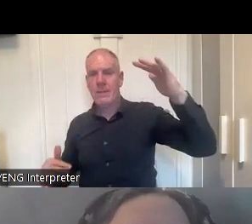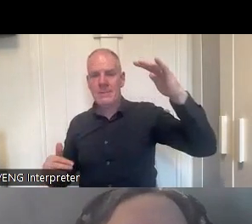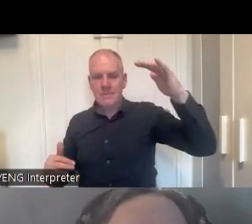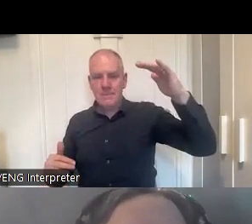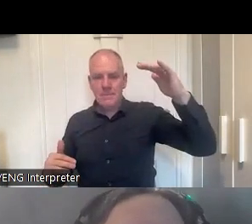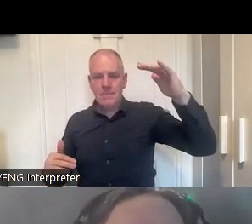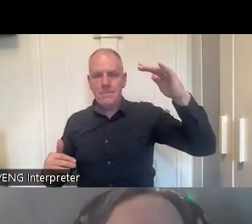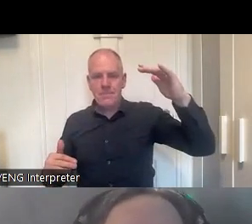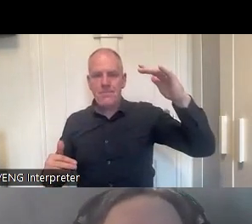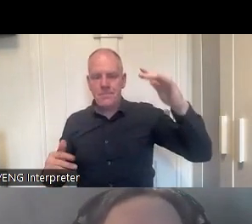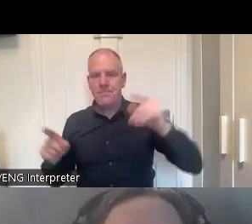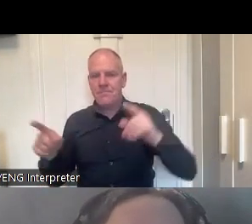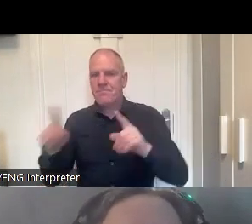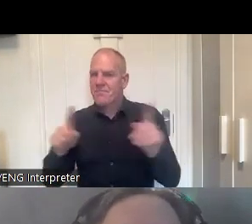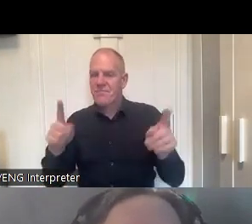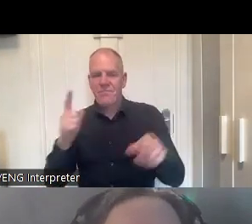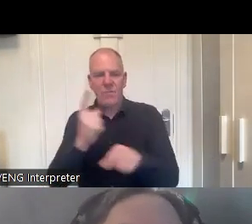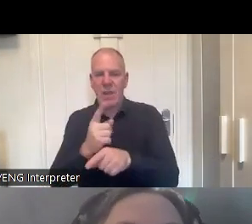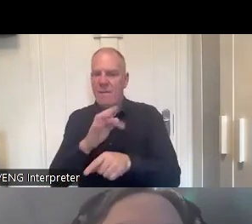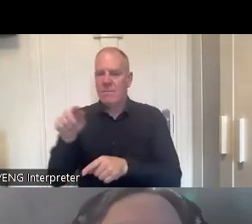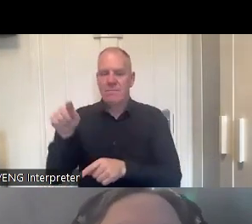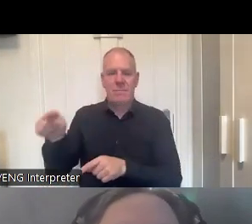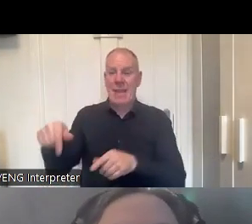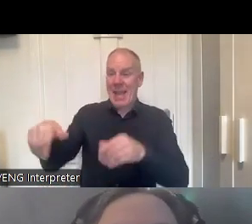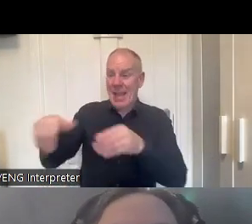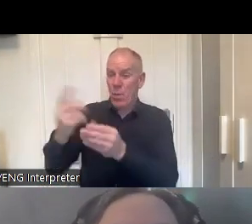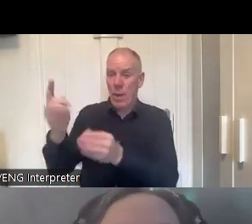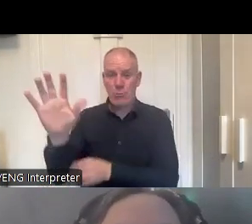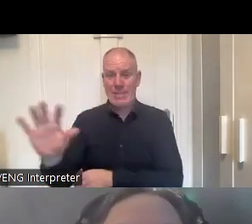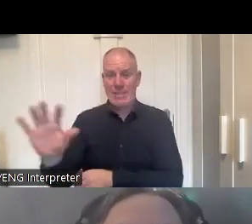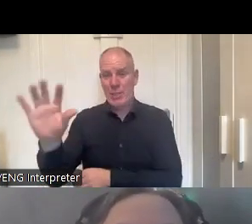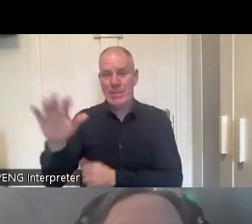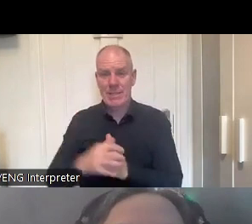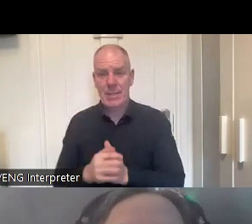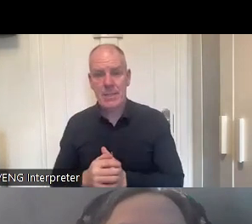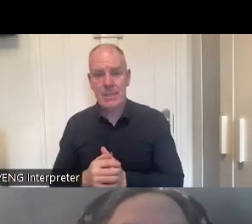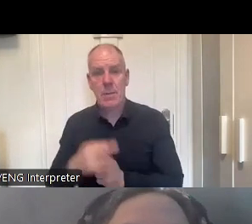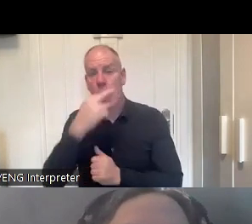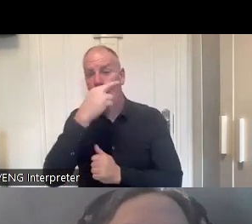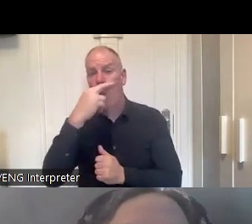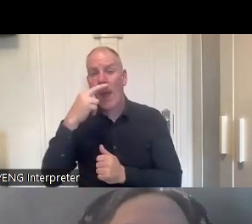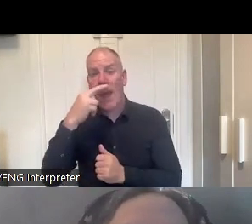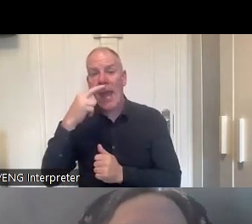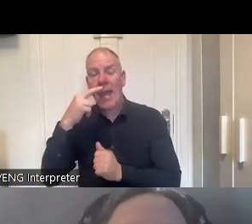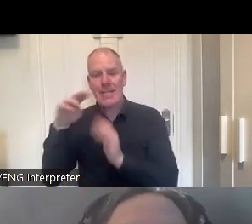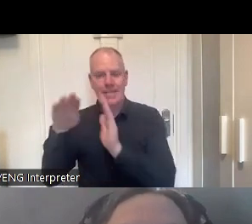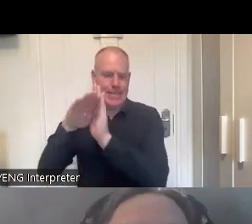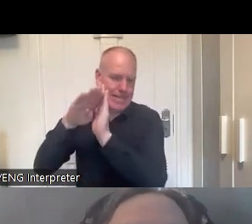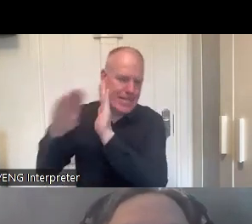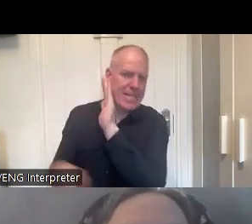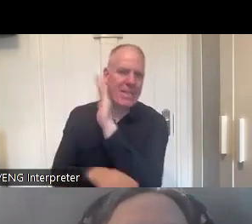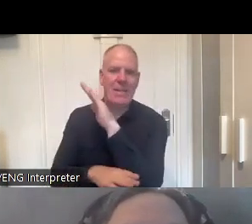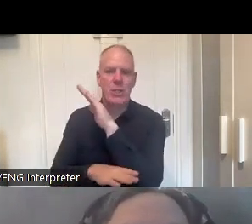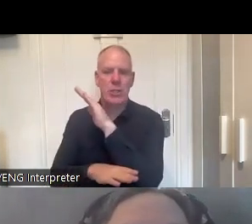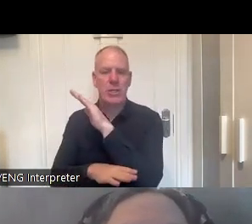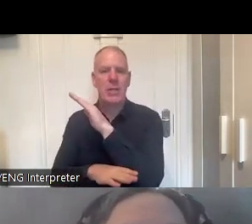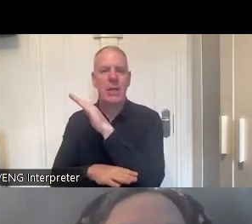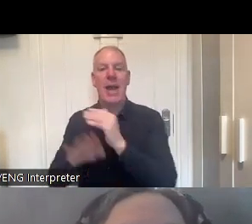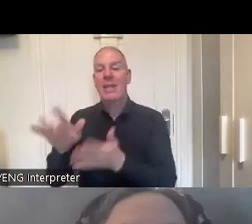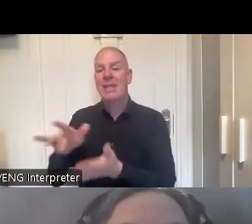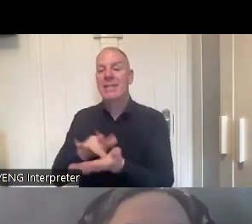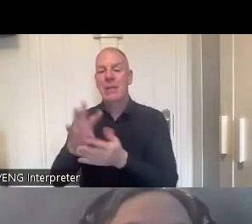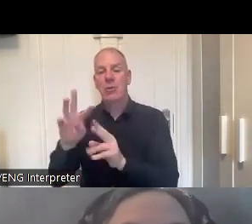difference across even within this region. So red is extremely disadvantaged. You can see that central Wexford, for